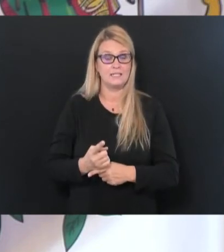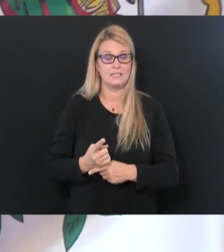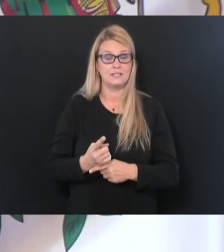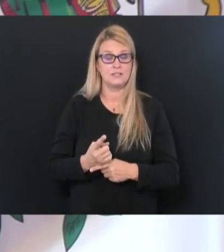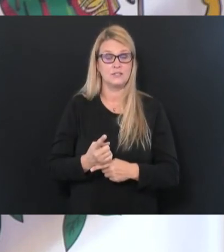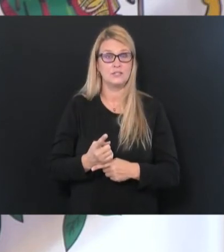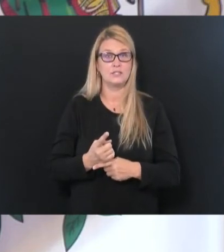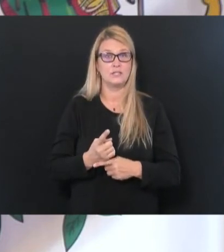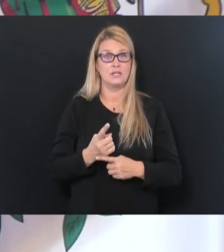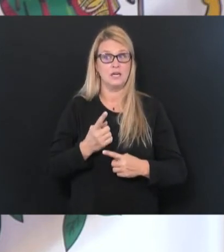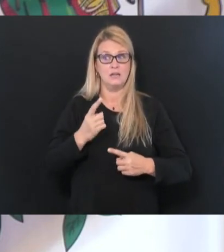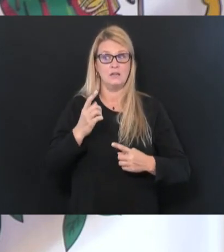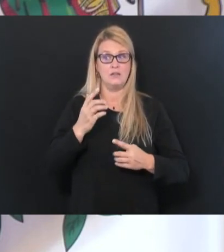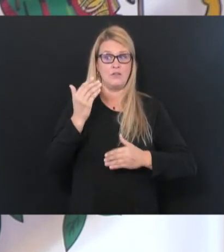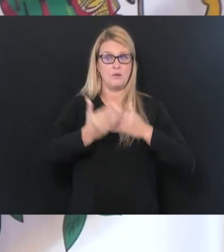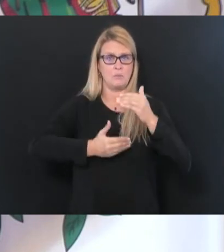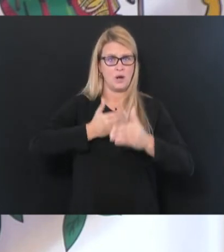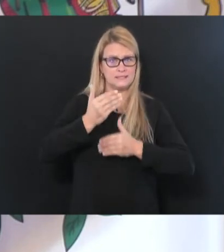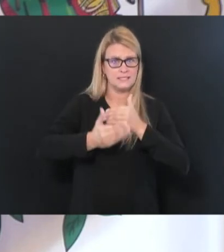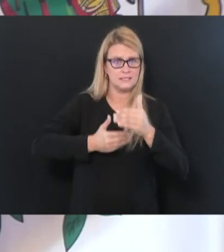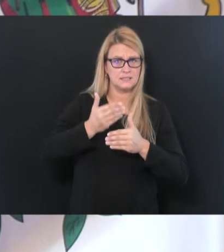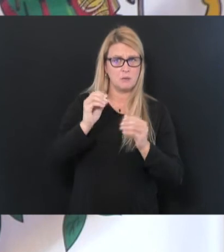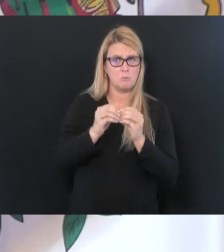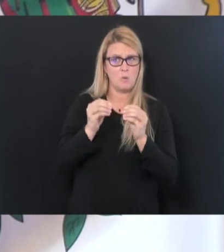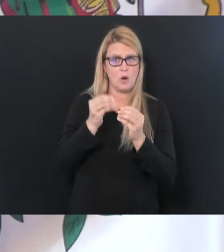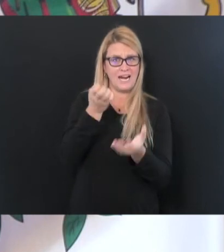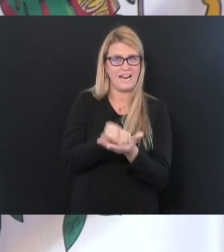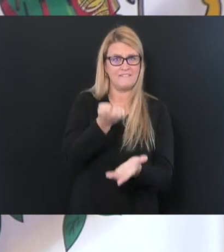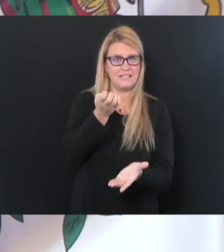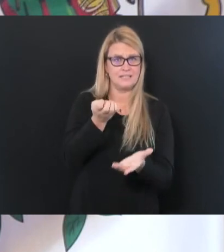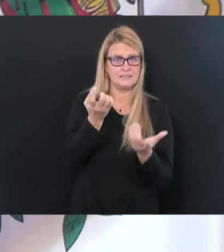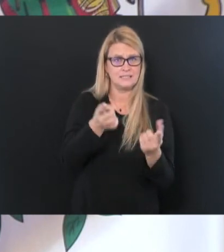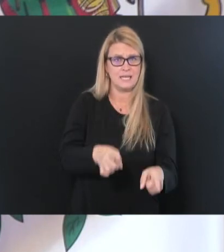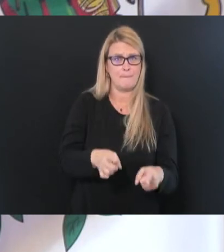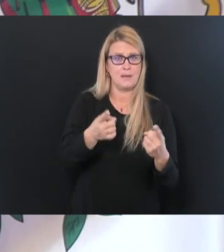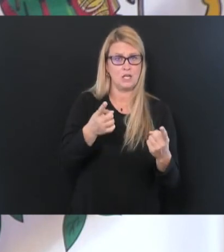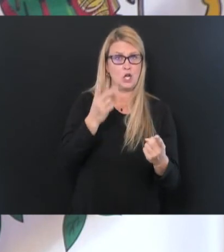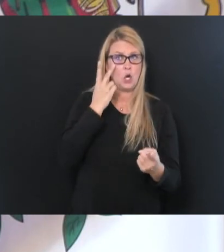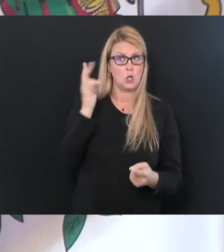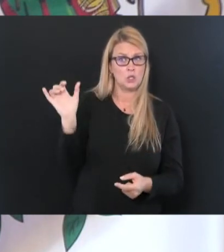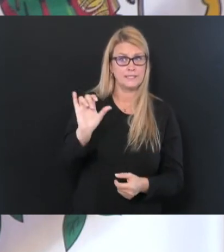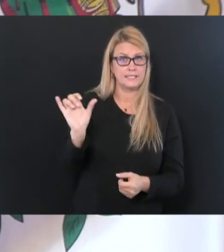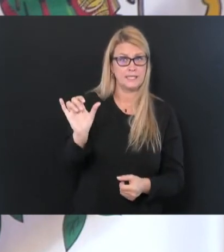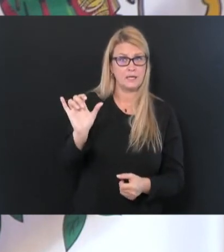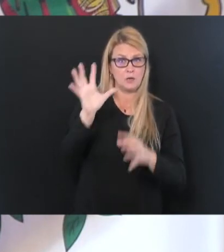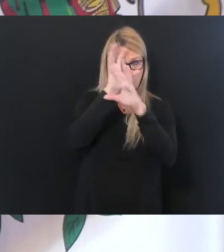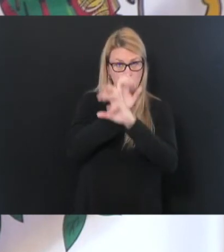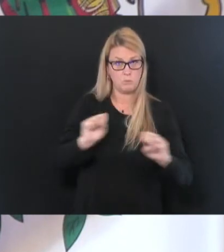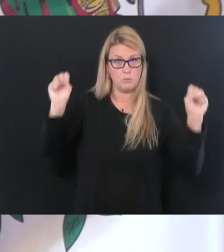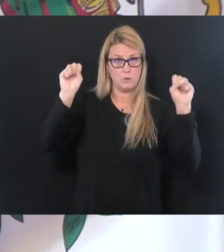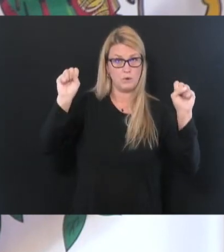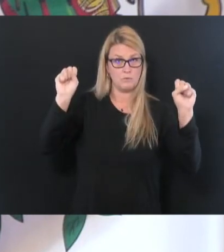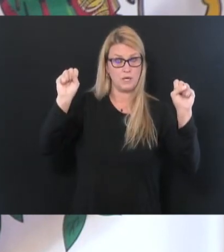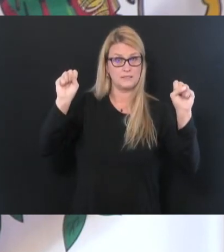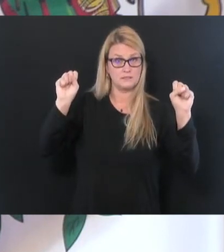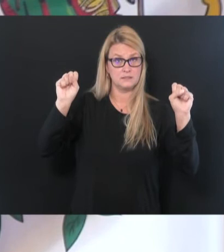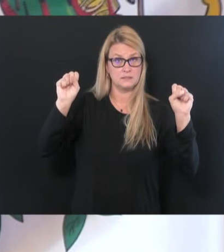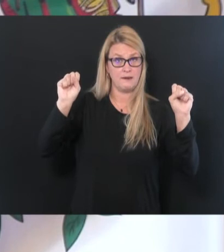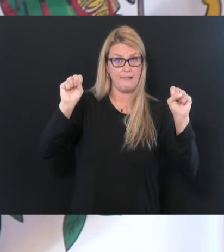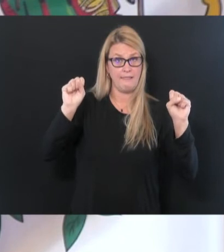it goes, the more and more evidence is coming in, it surely looks like that that we're going to end up,